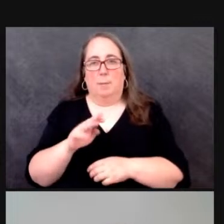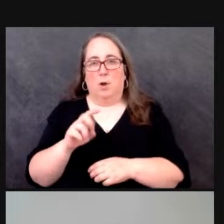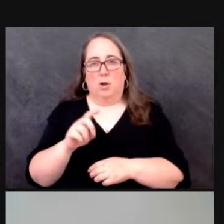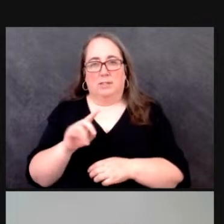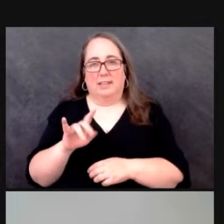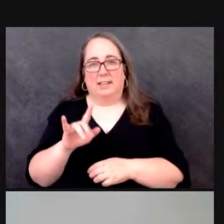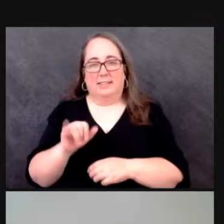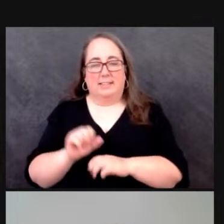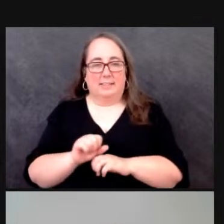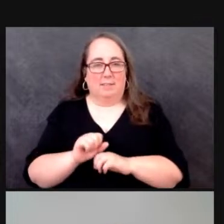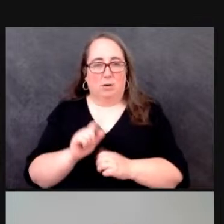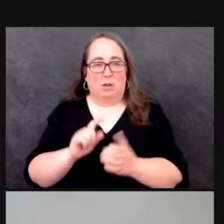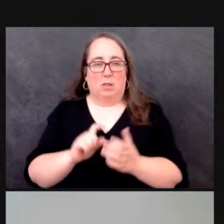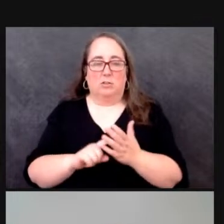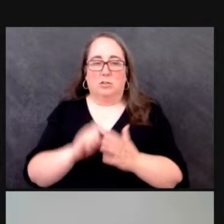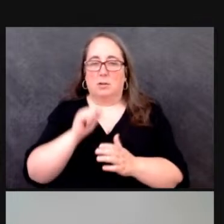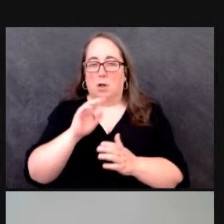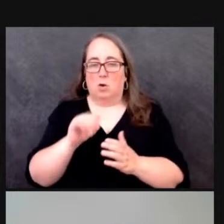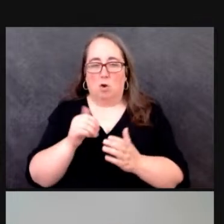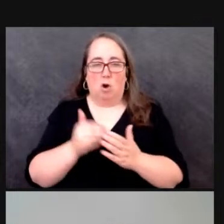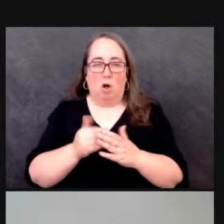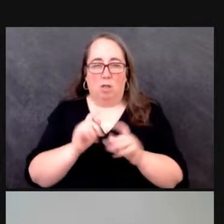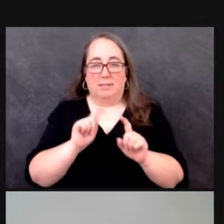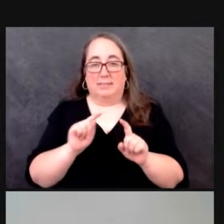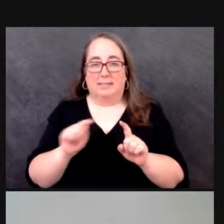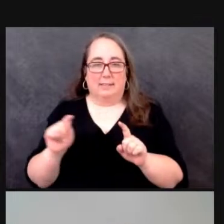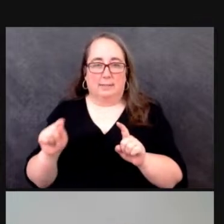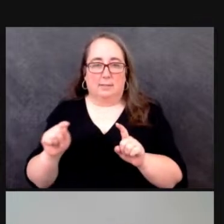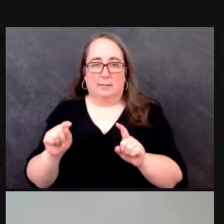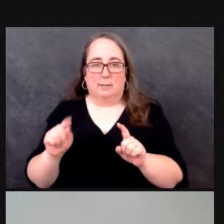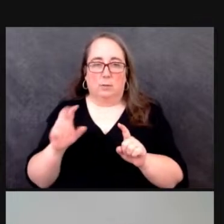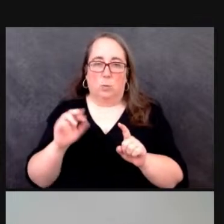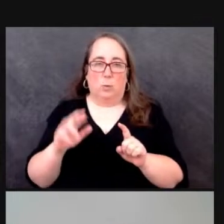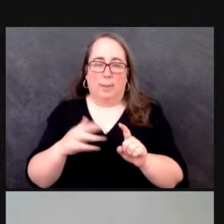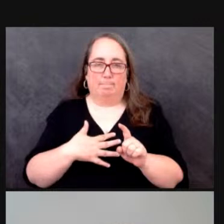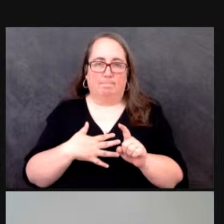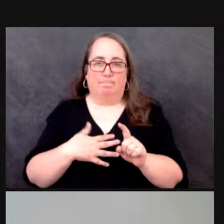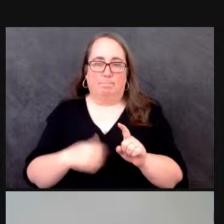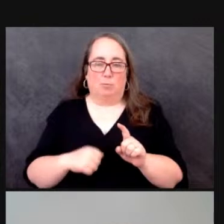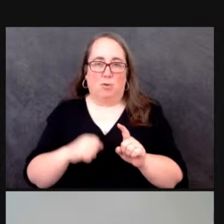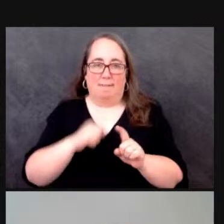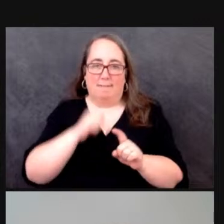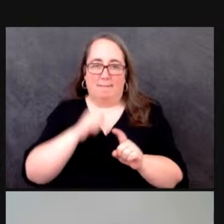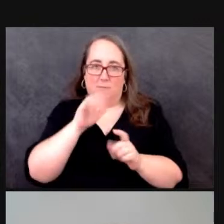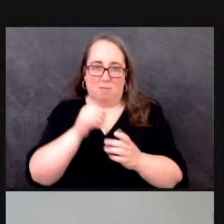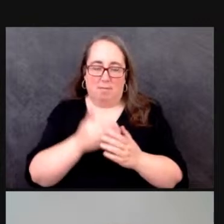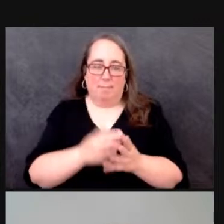and acknowledge that not every scene on this service will elicit a sense of pride.